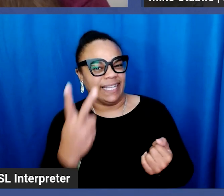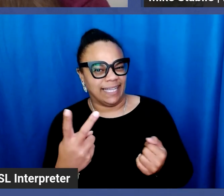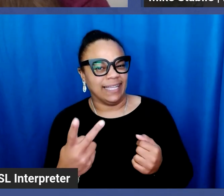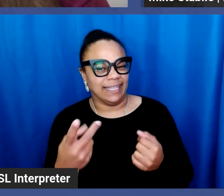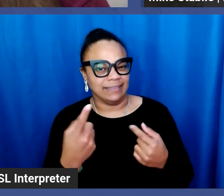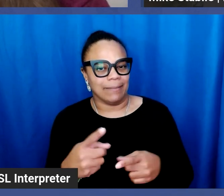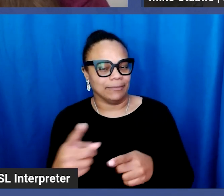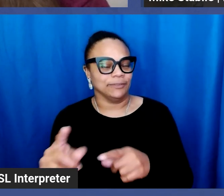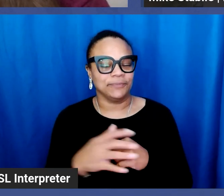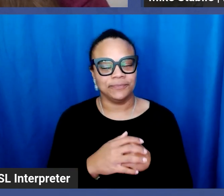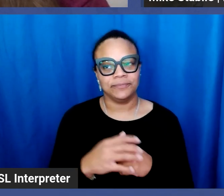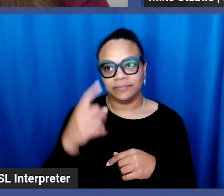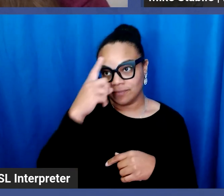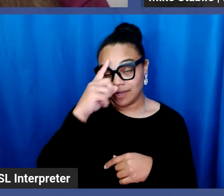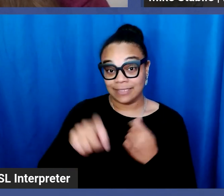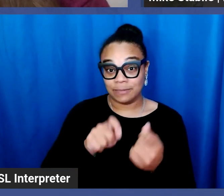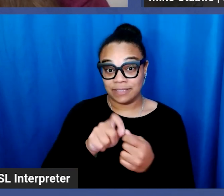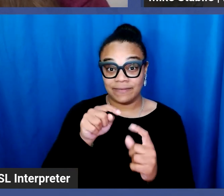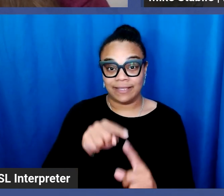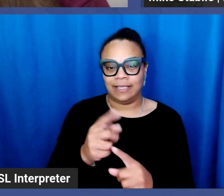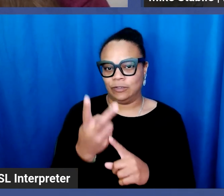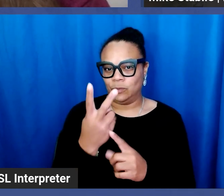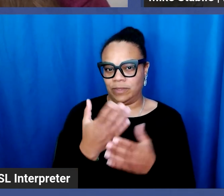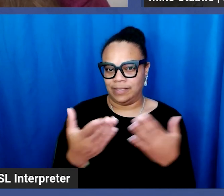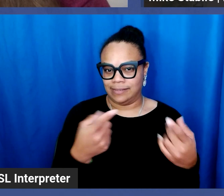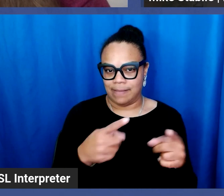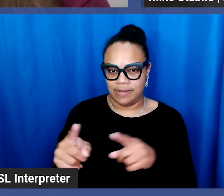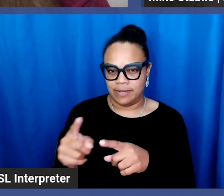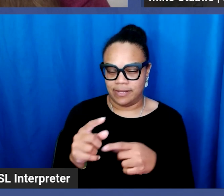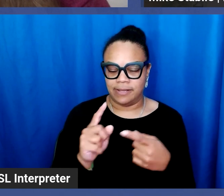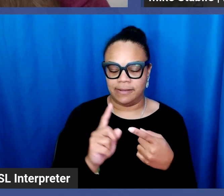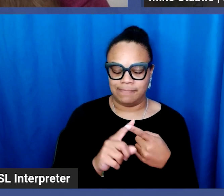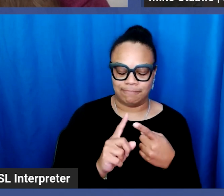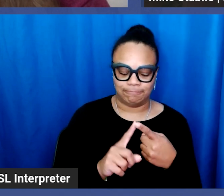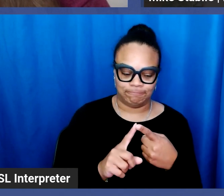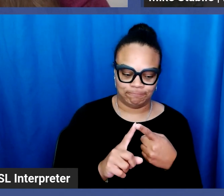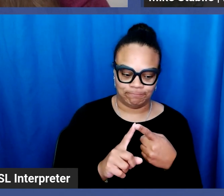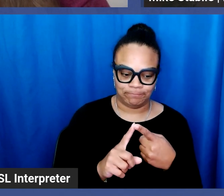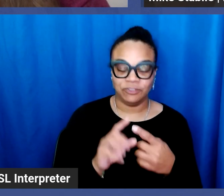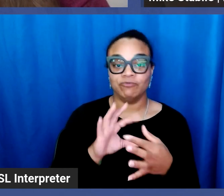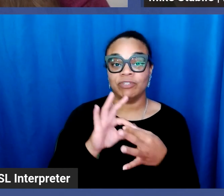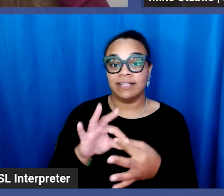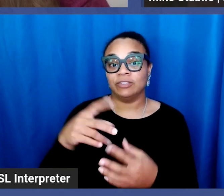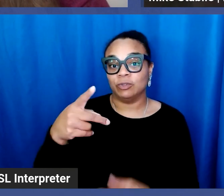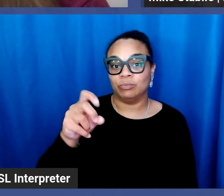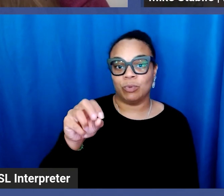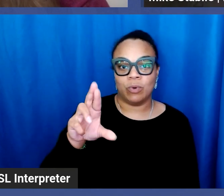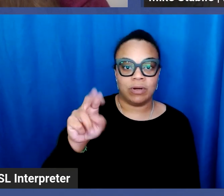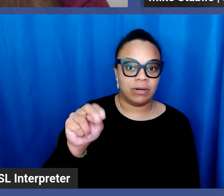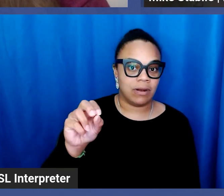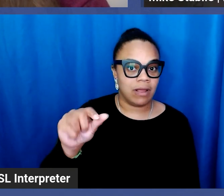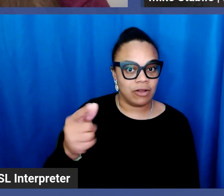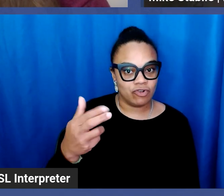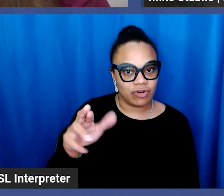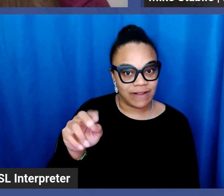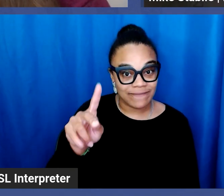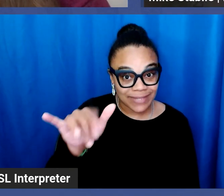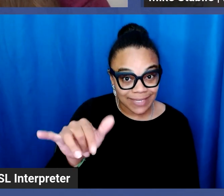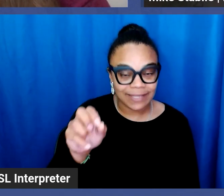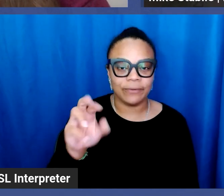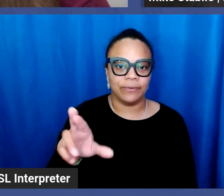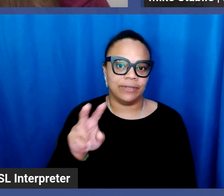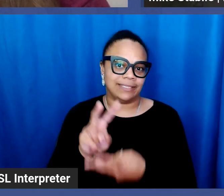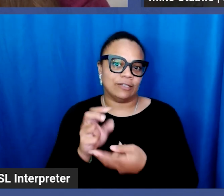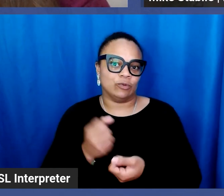that particularly there are two things happening when we're talking about pornography or sexual expression. The